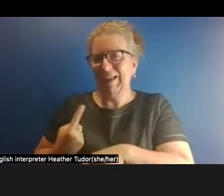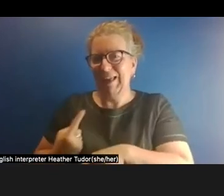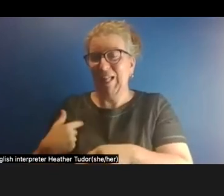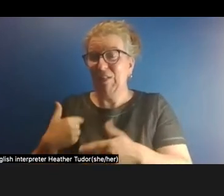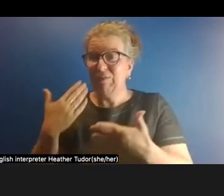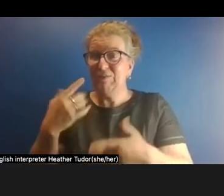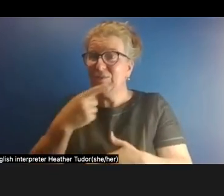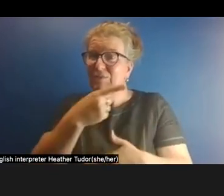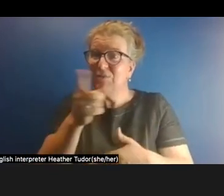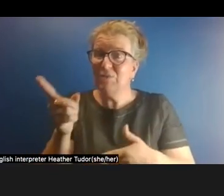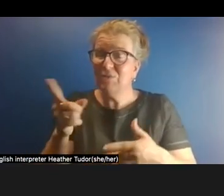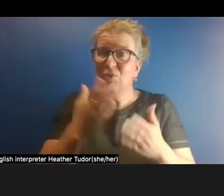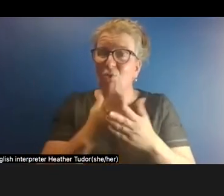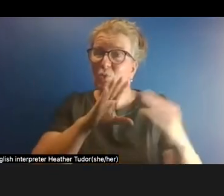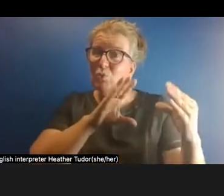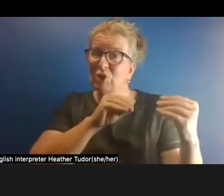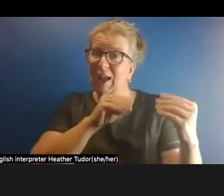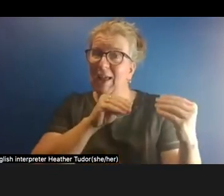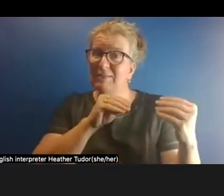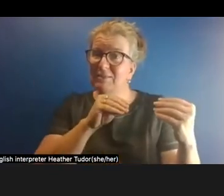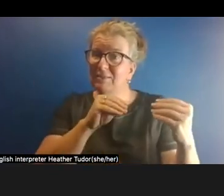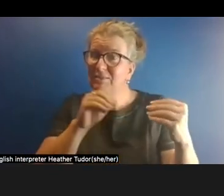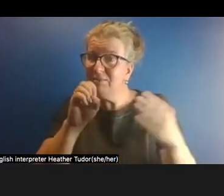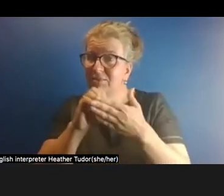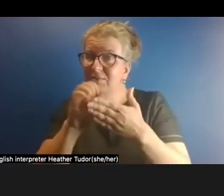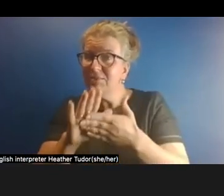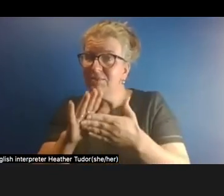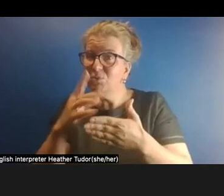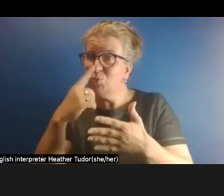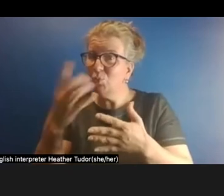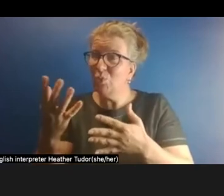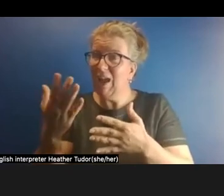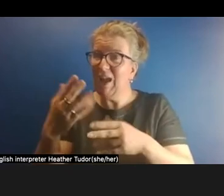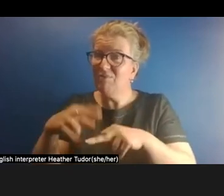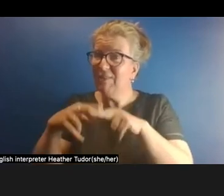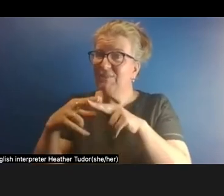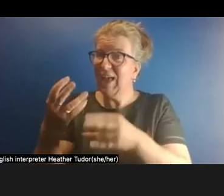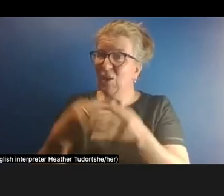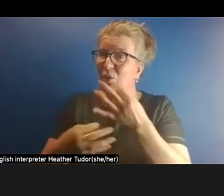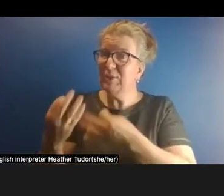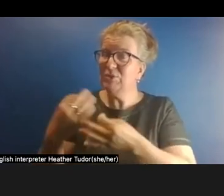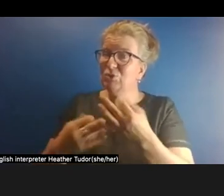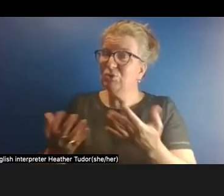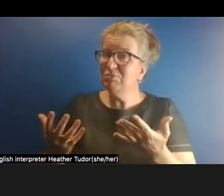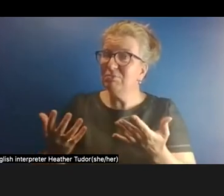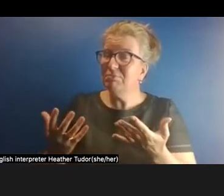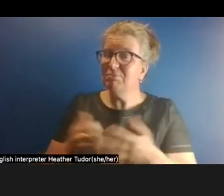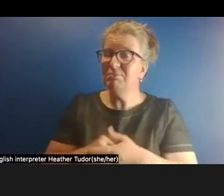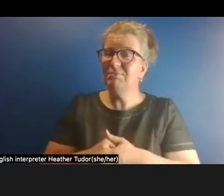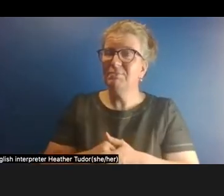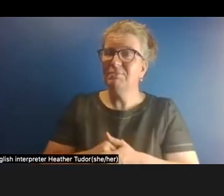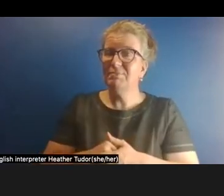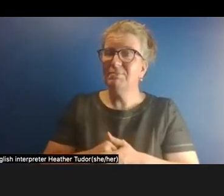chat wants to take this opportunity to ask any final questions, and if not, then I'll leave it to our three speakers to